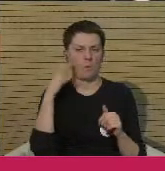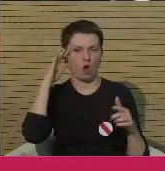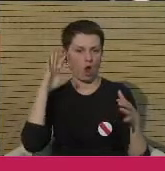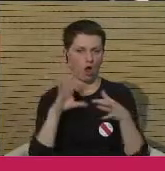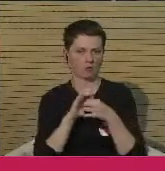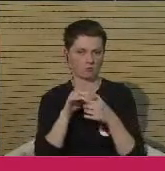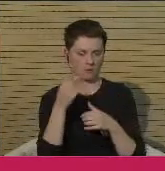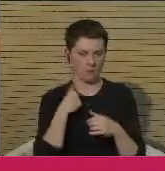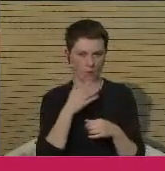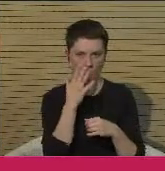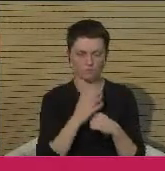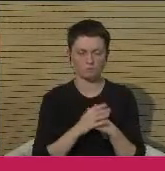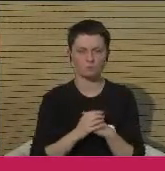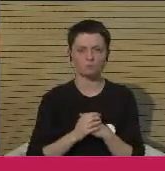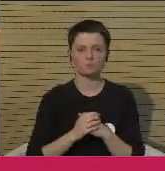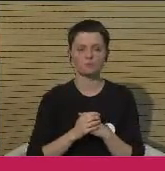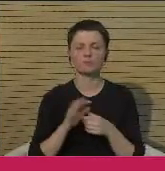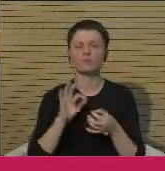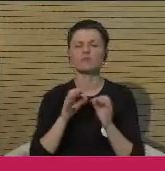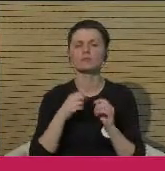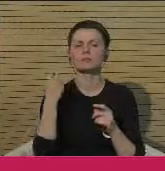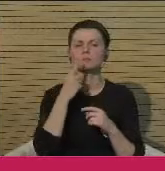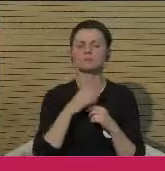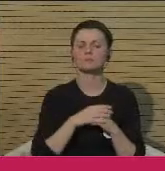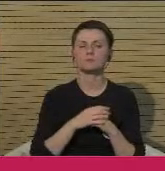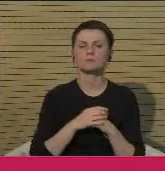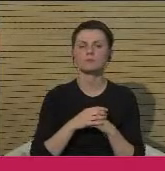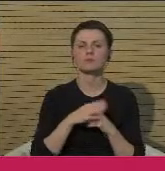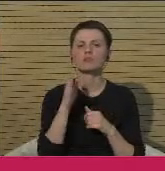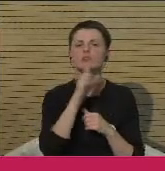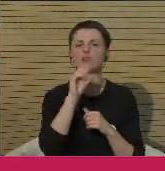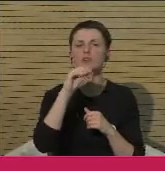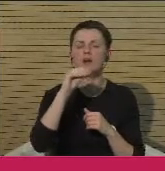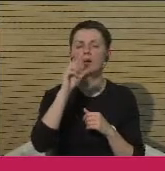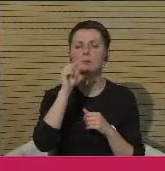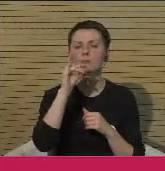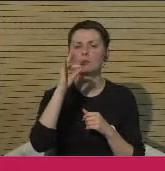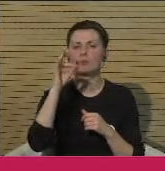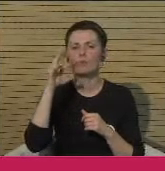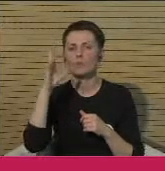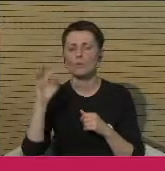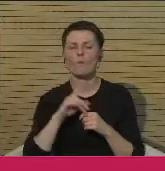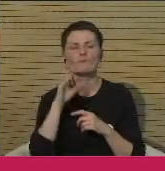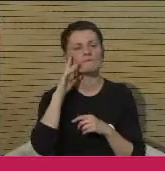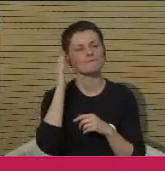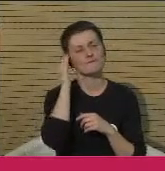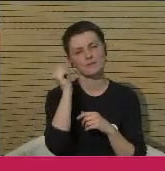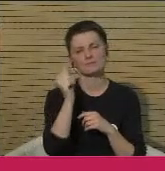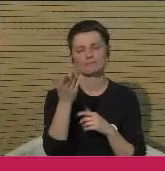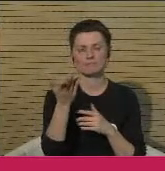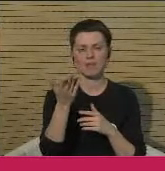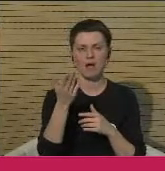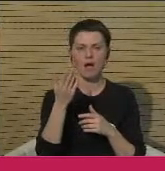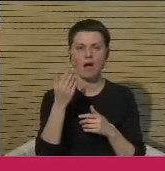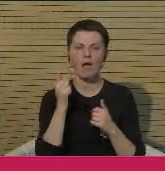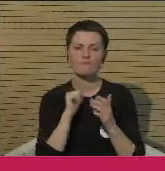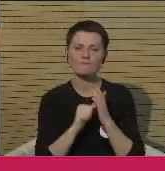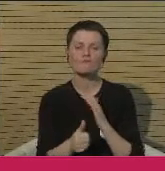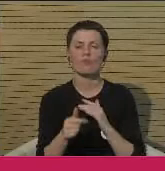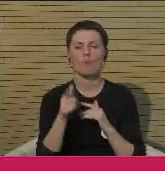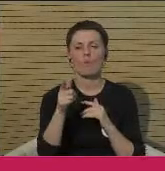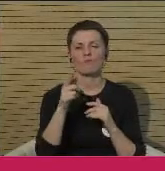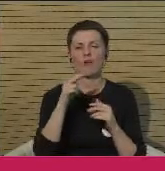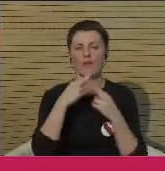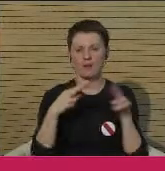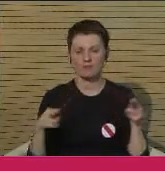and other works of art that are actually very seldom, very rarely associated with